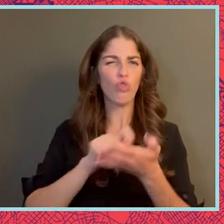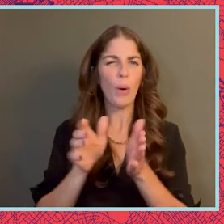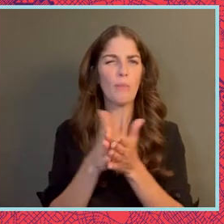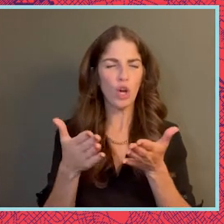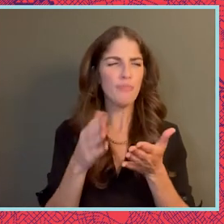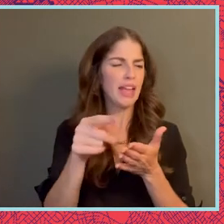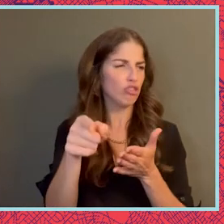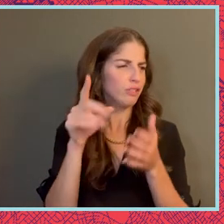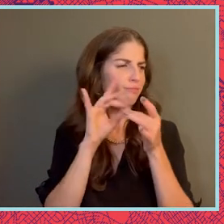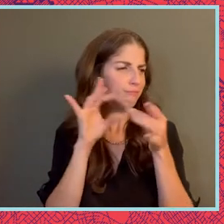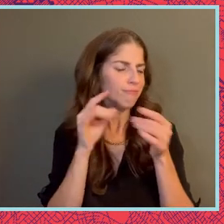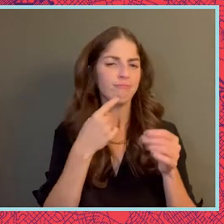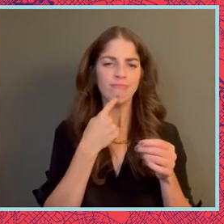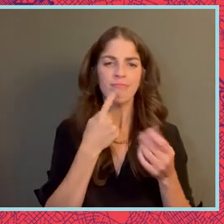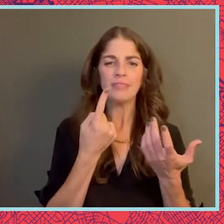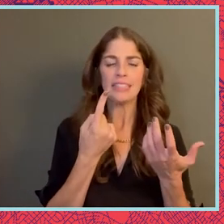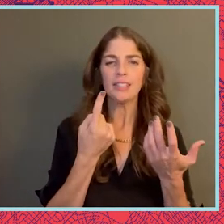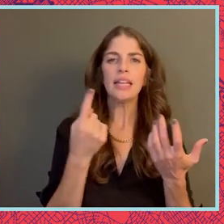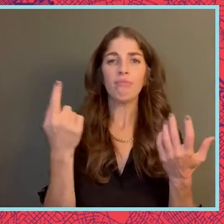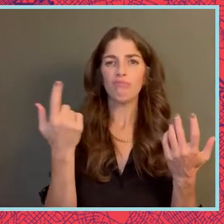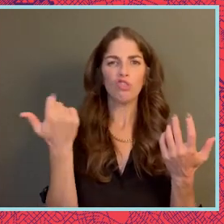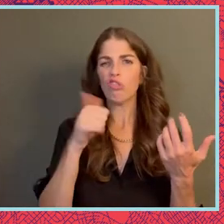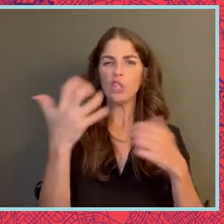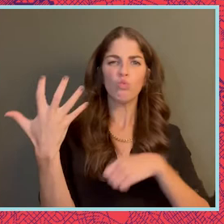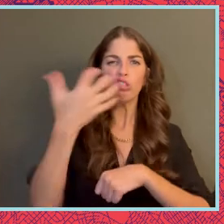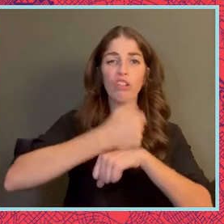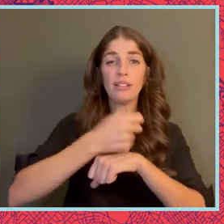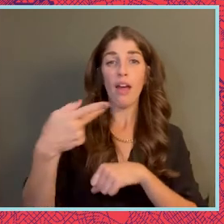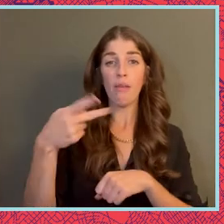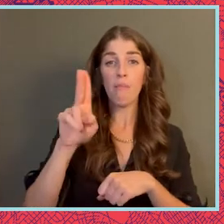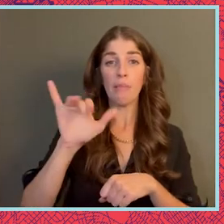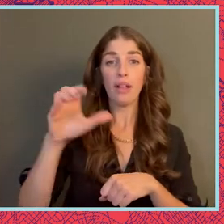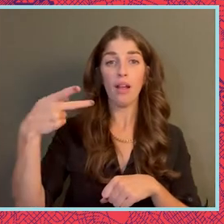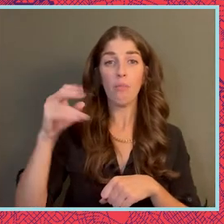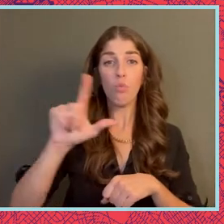talks about, you know, eliminating public pools, you know,